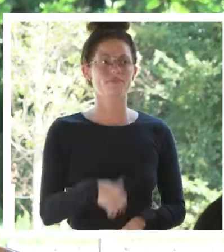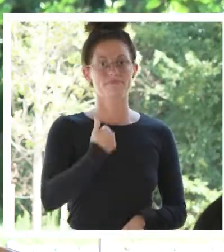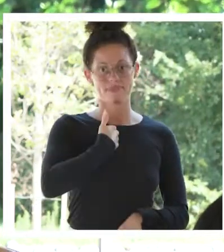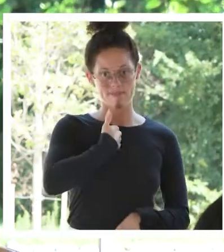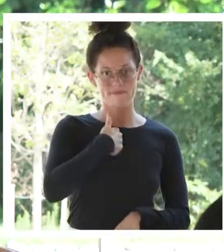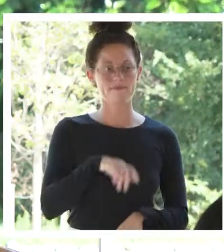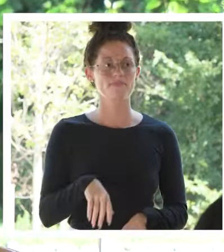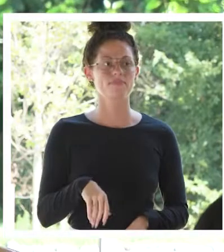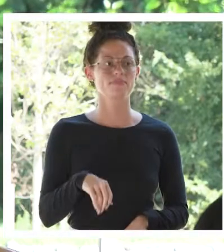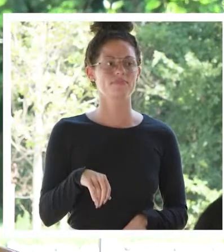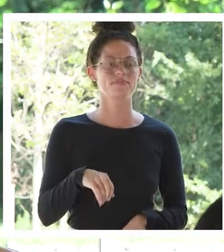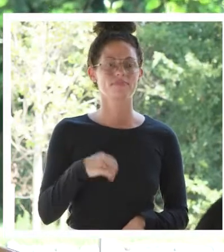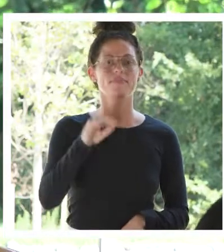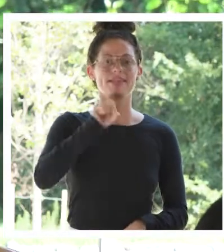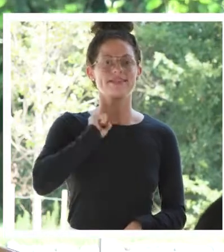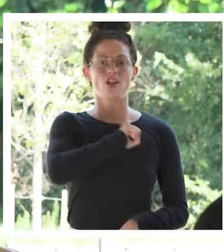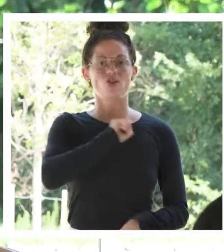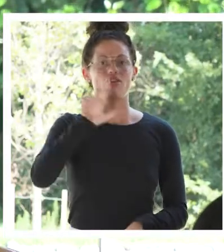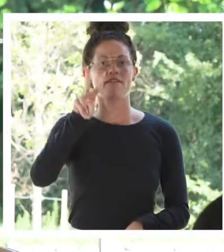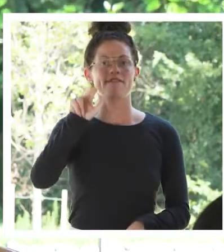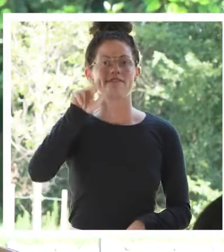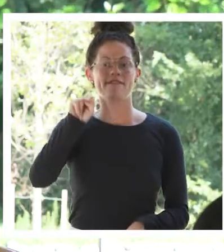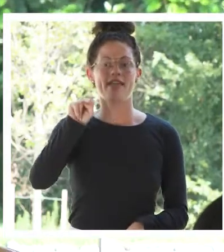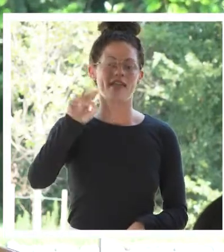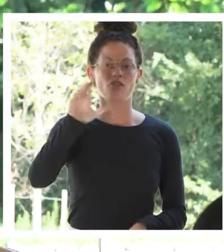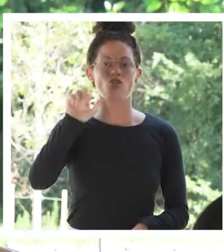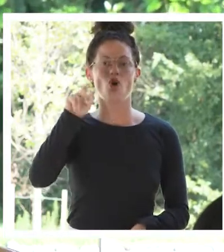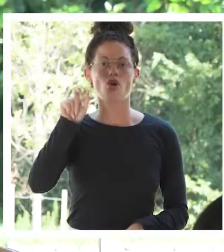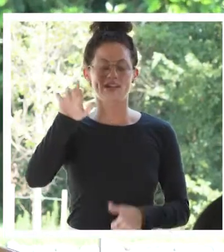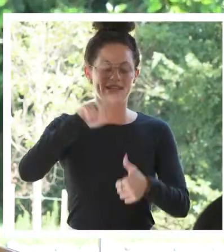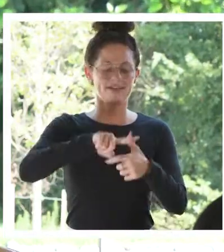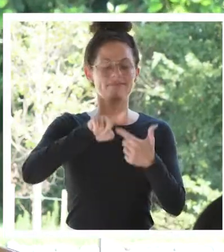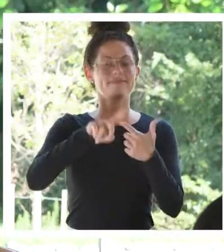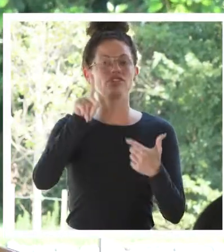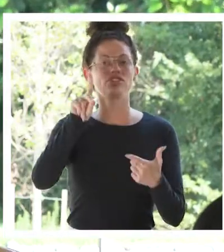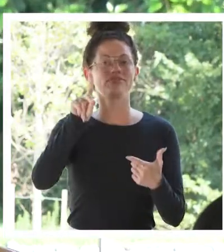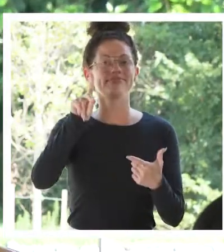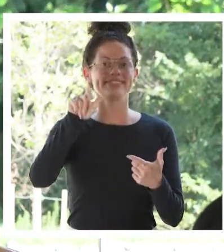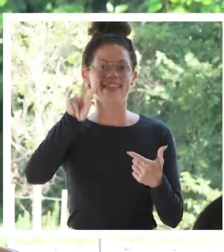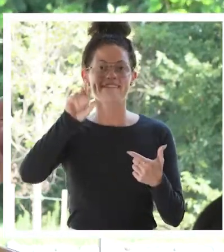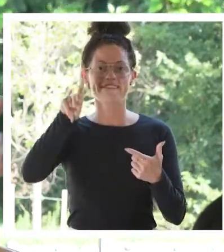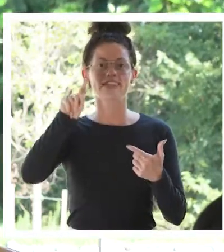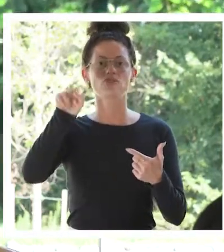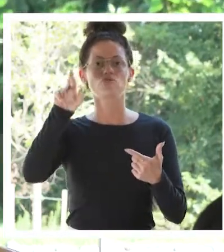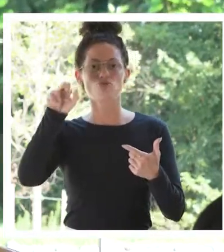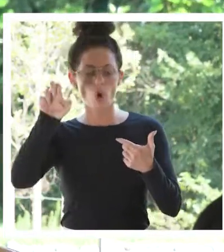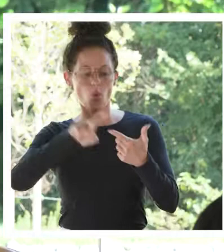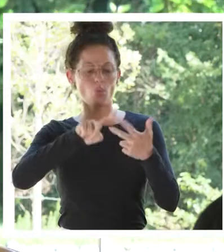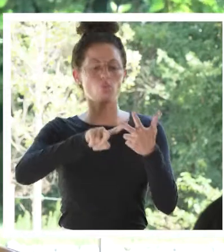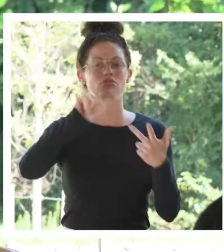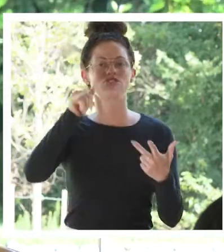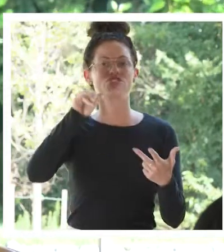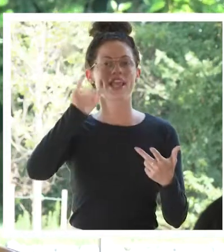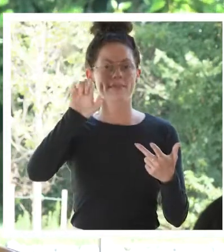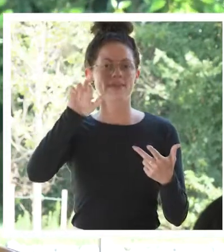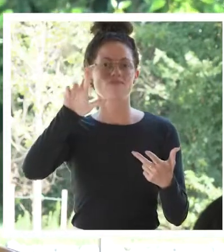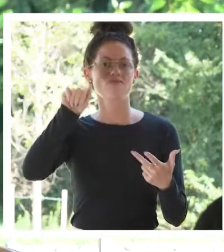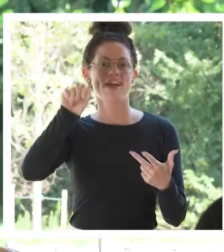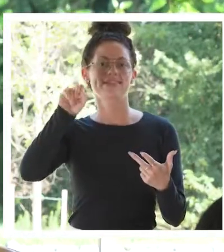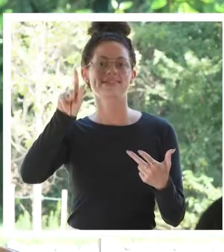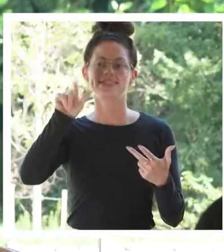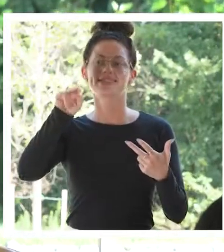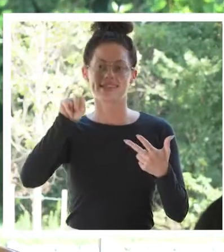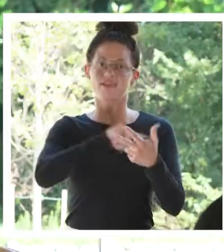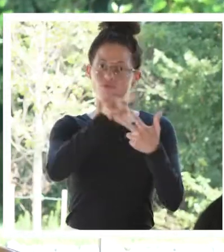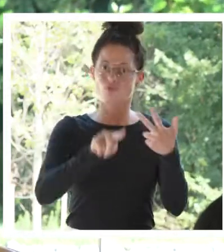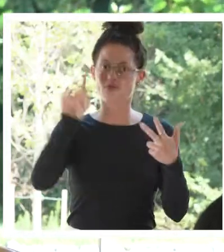colleague, Senator Ben Cardin, Congressman David Trone, Congressman Jamie Raskin, whose representatives are here,